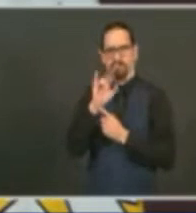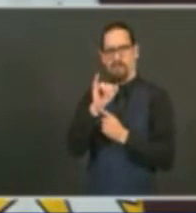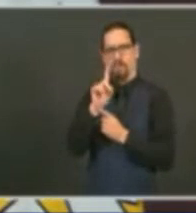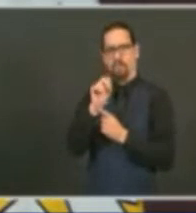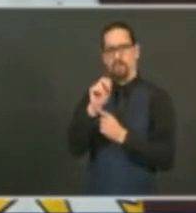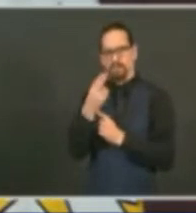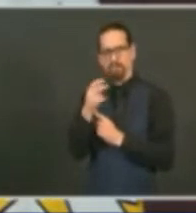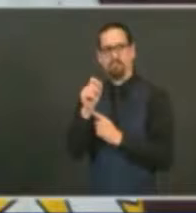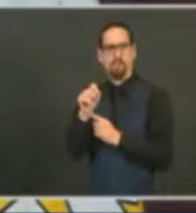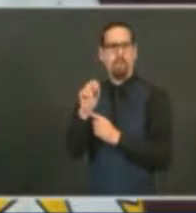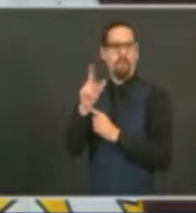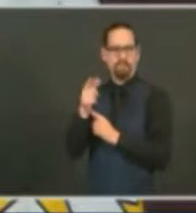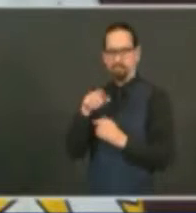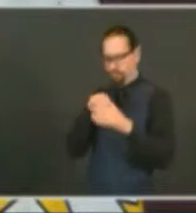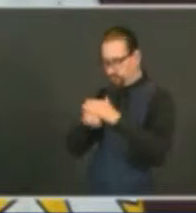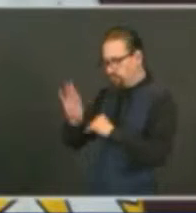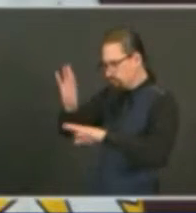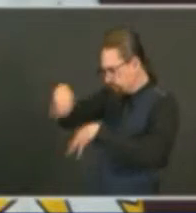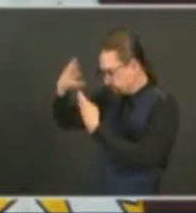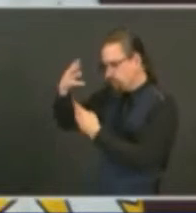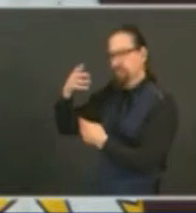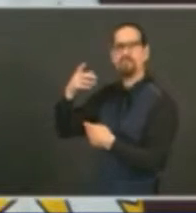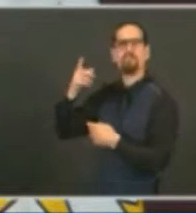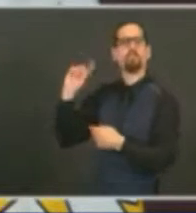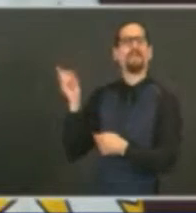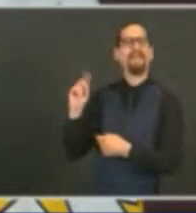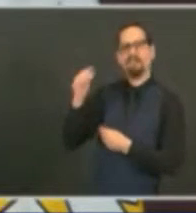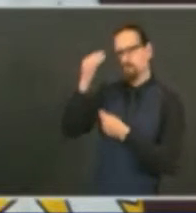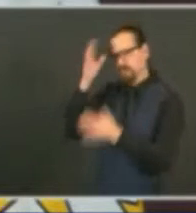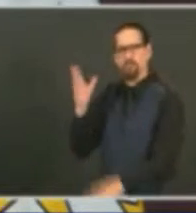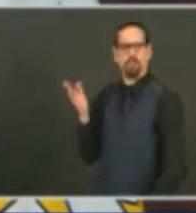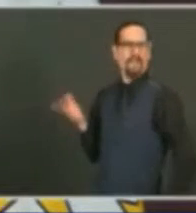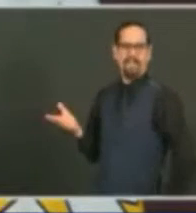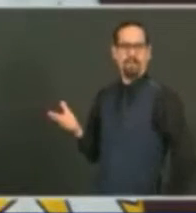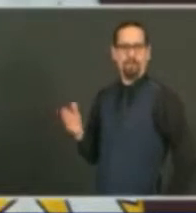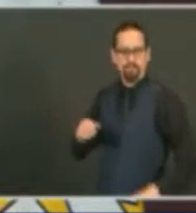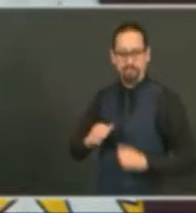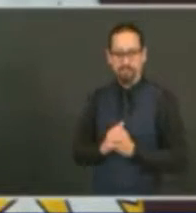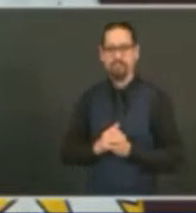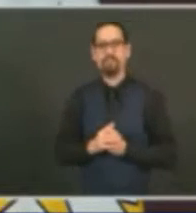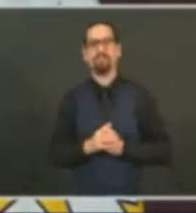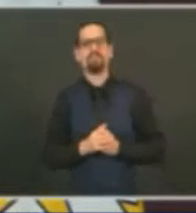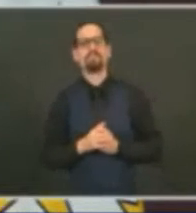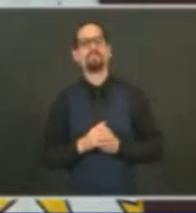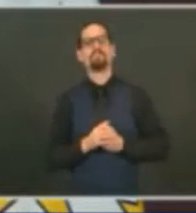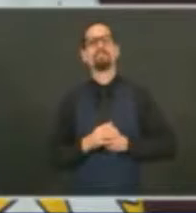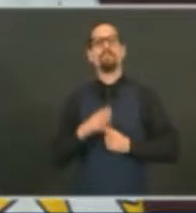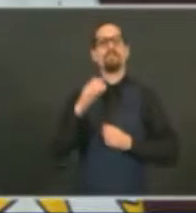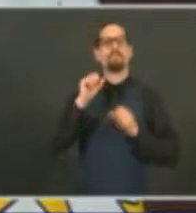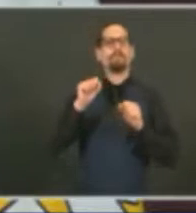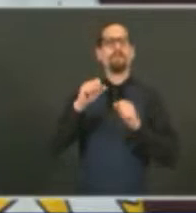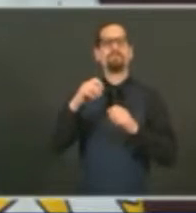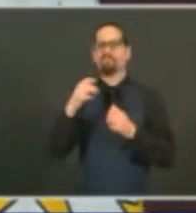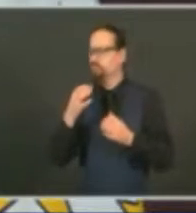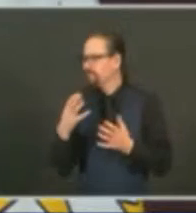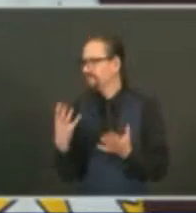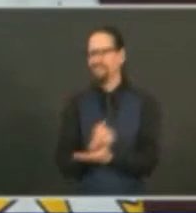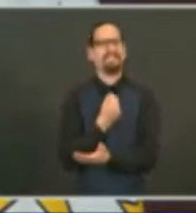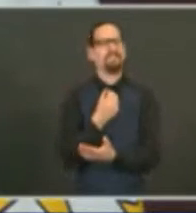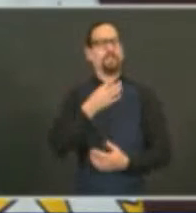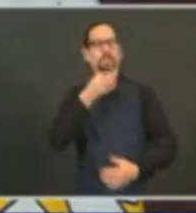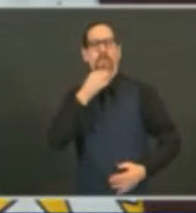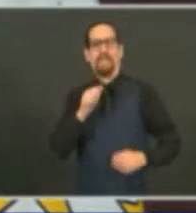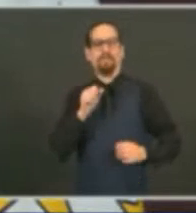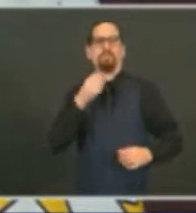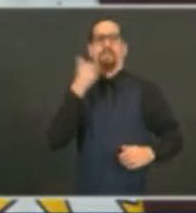health.ri.gov/COVID. The sooner you start this treatment, the more effective it is. You want to start it as soon as possible after